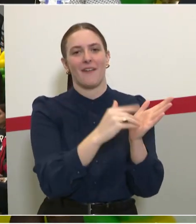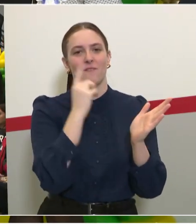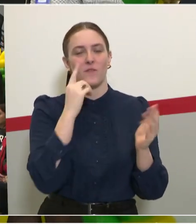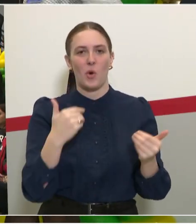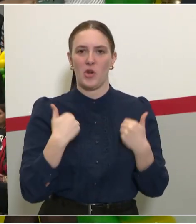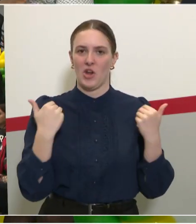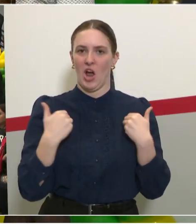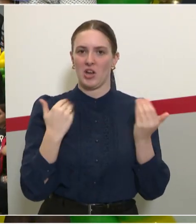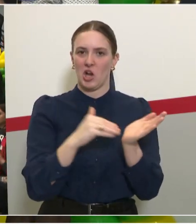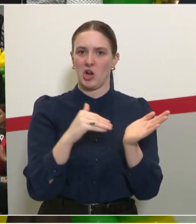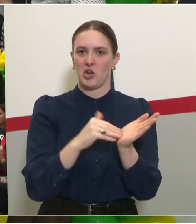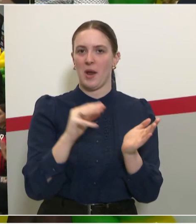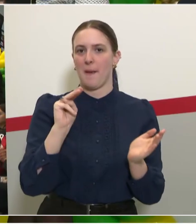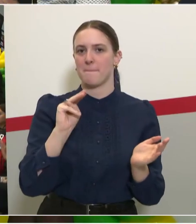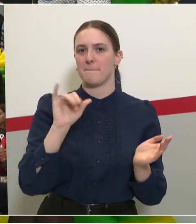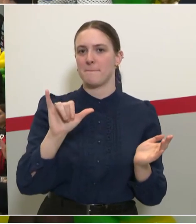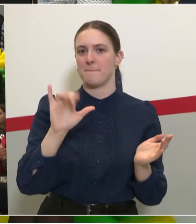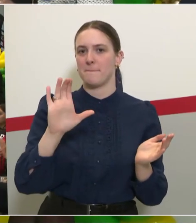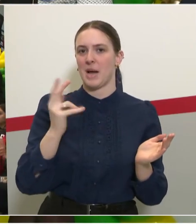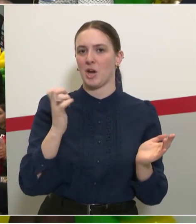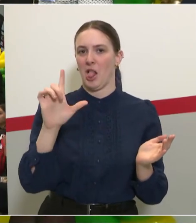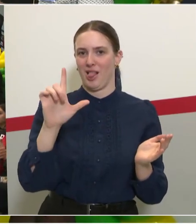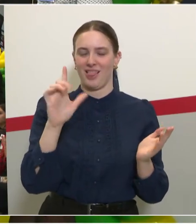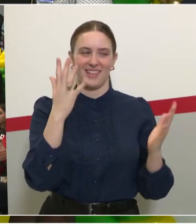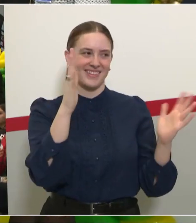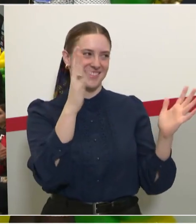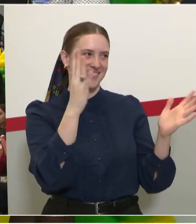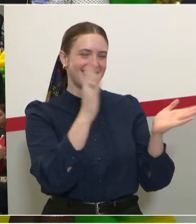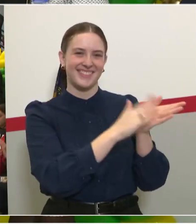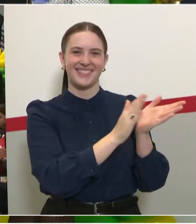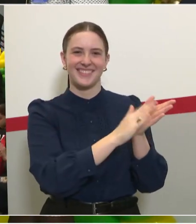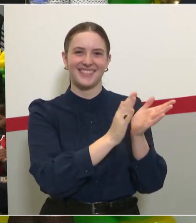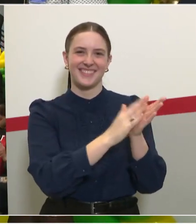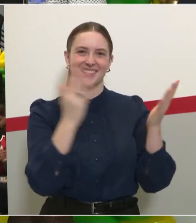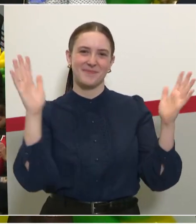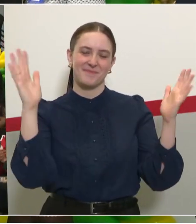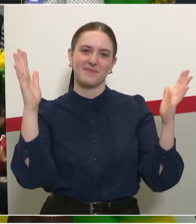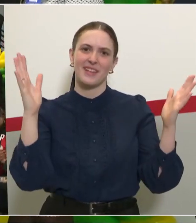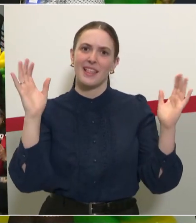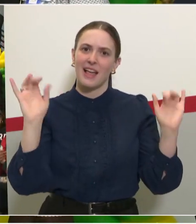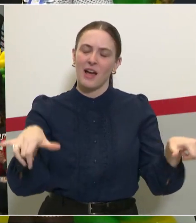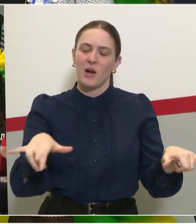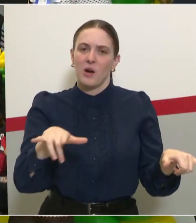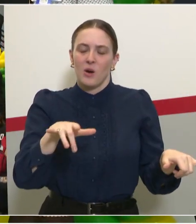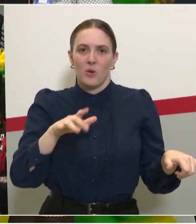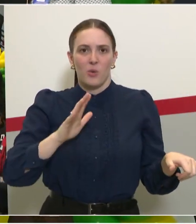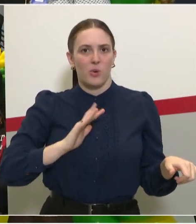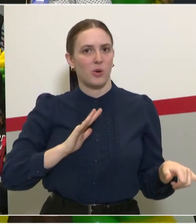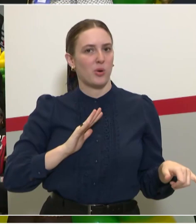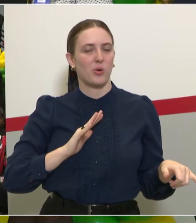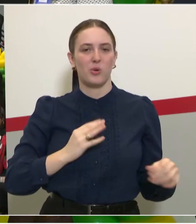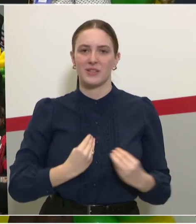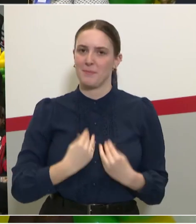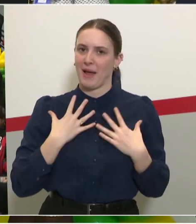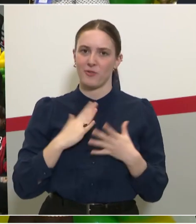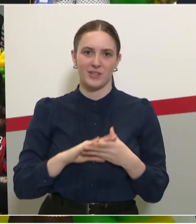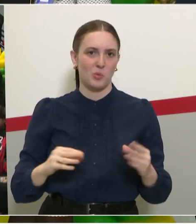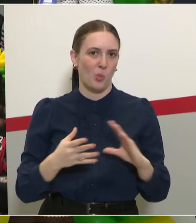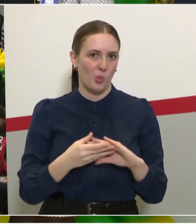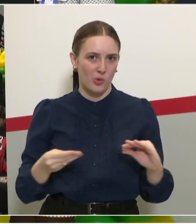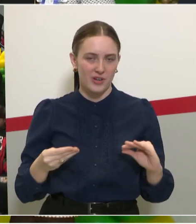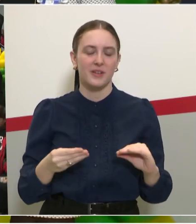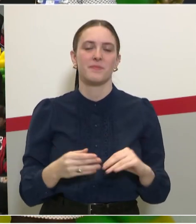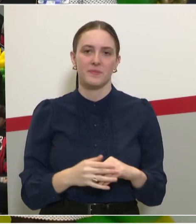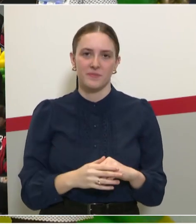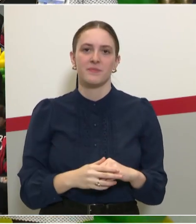Doc Michael. Give him a big round of applause. That is indeed an inspiring story, and